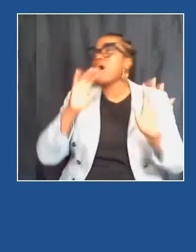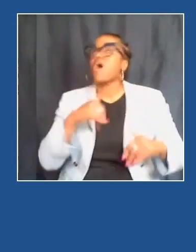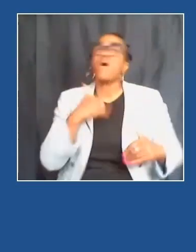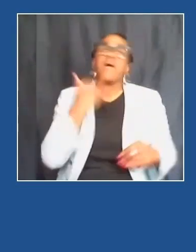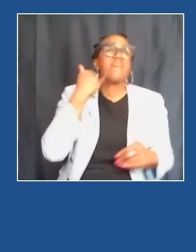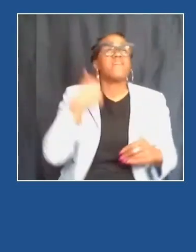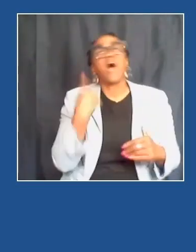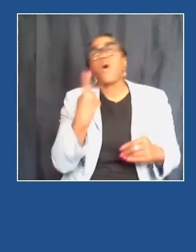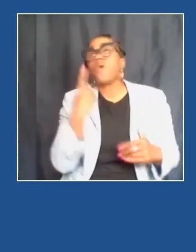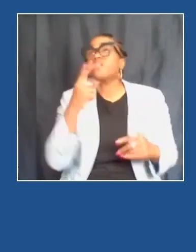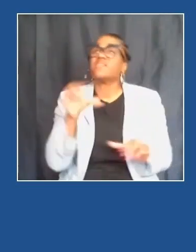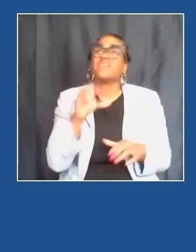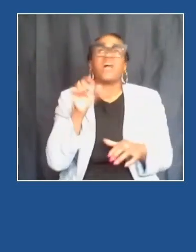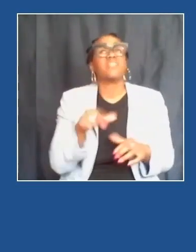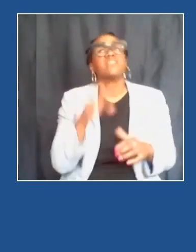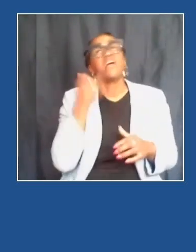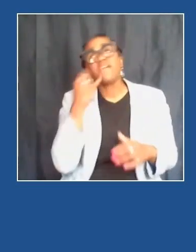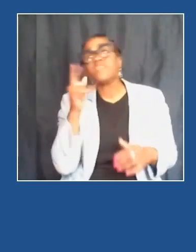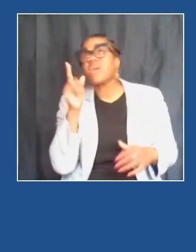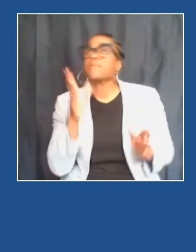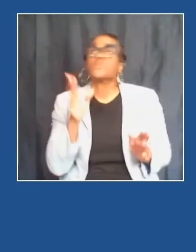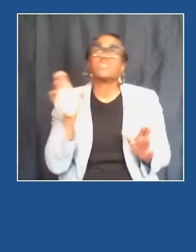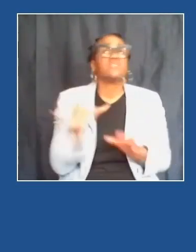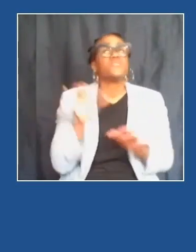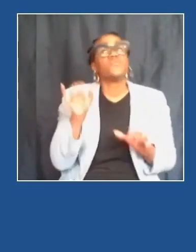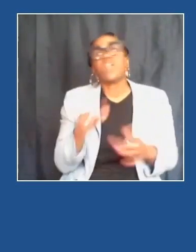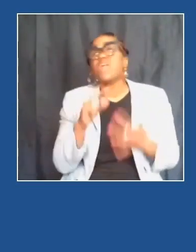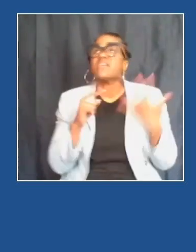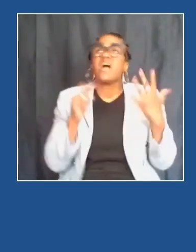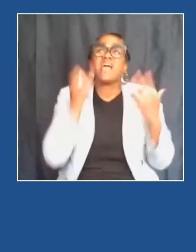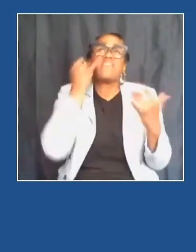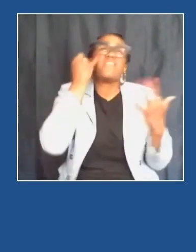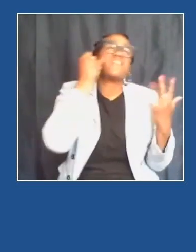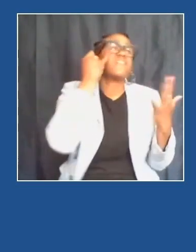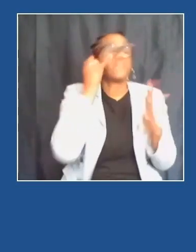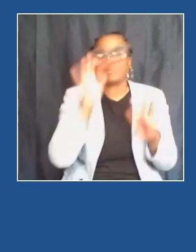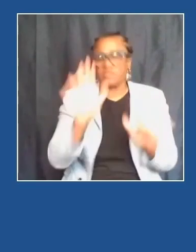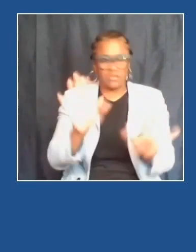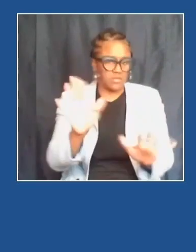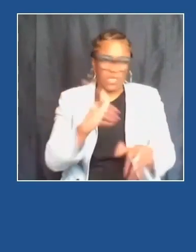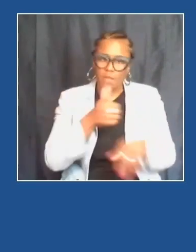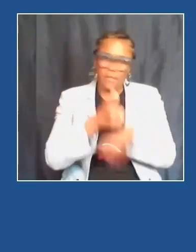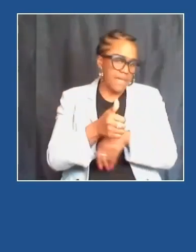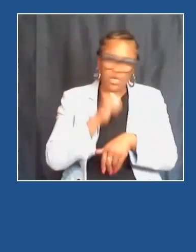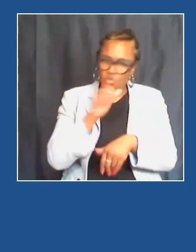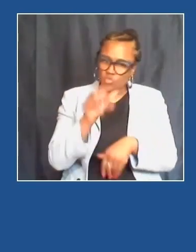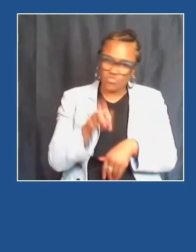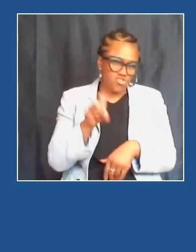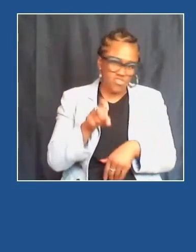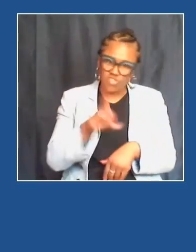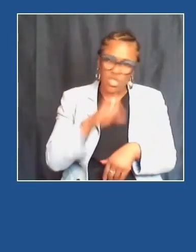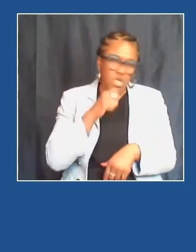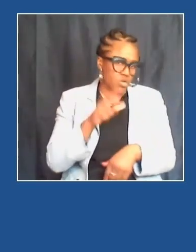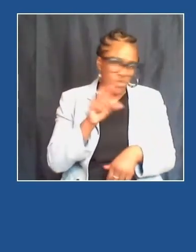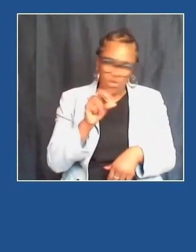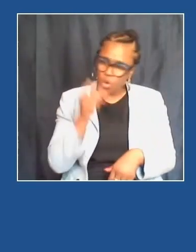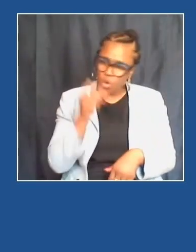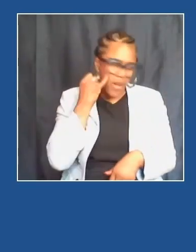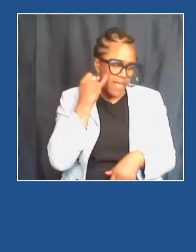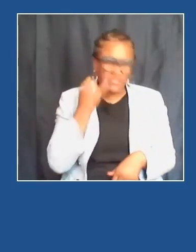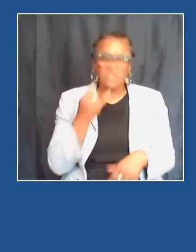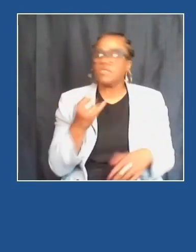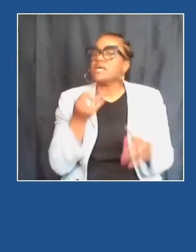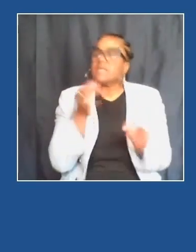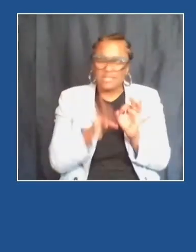I had done this, or if only that person had done that. No, no, no, no. No blaming, no shoulds, no what ifs, just simply the